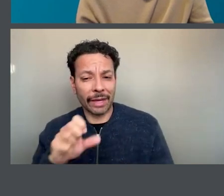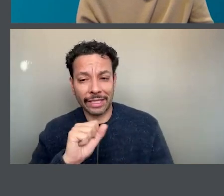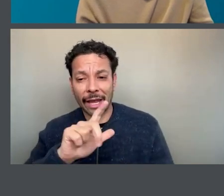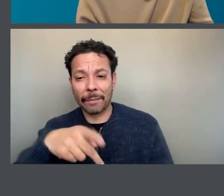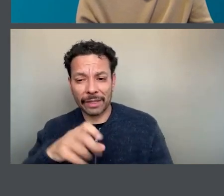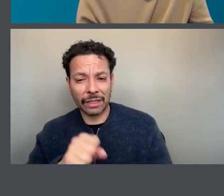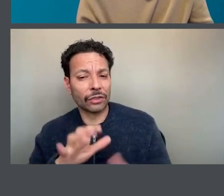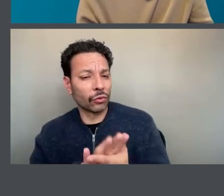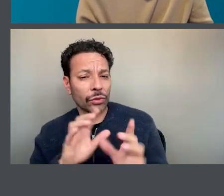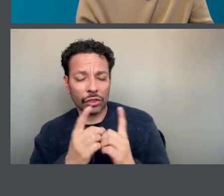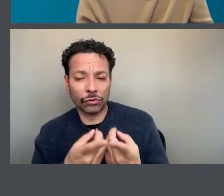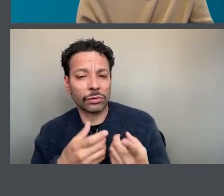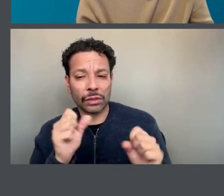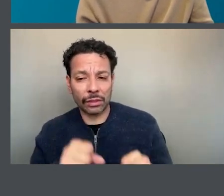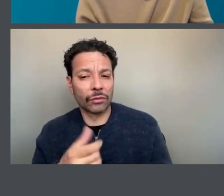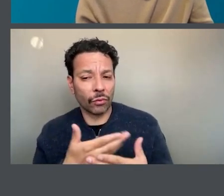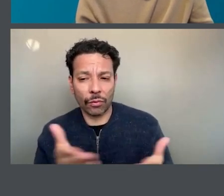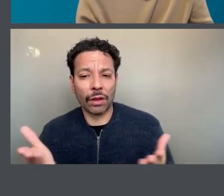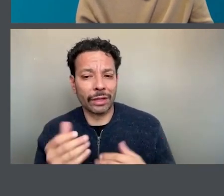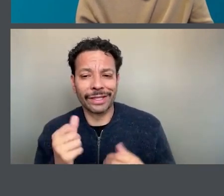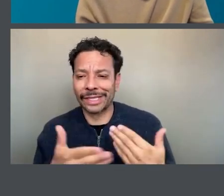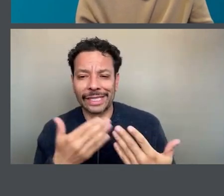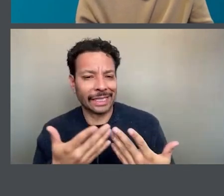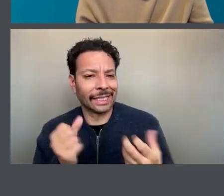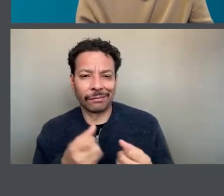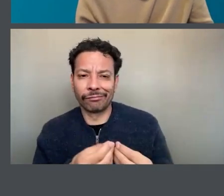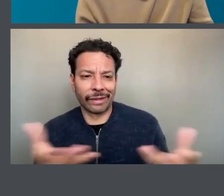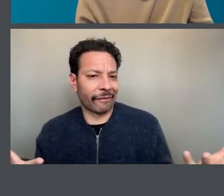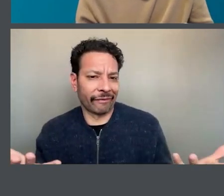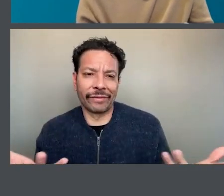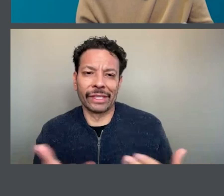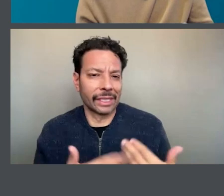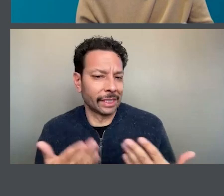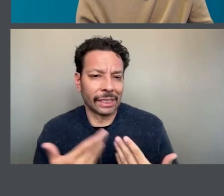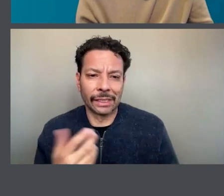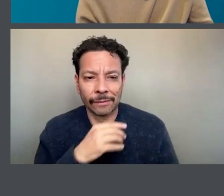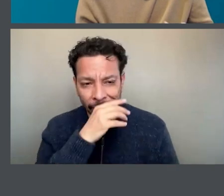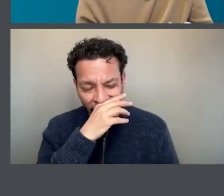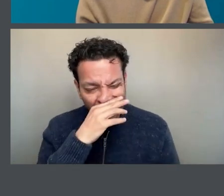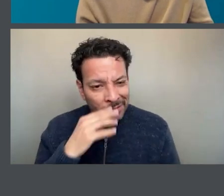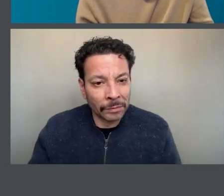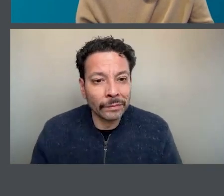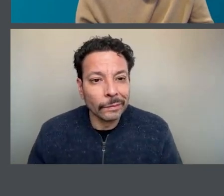well. It's pretty easily administered.